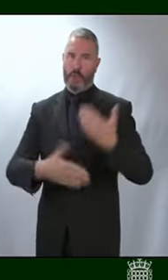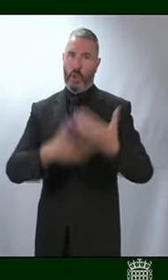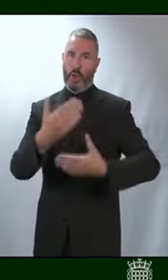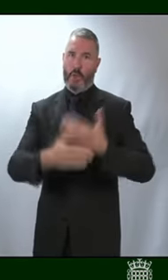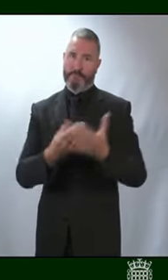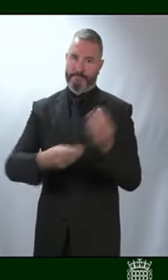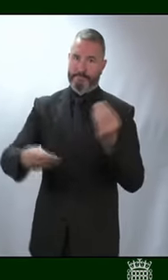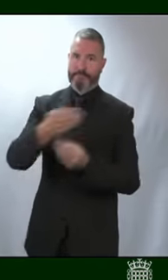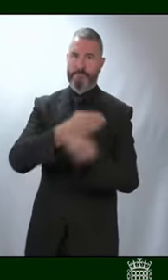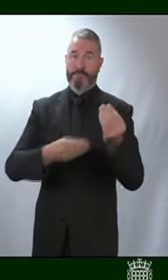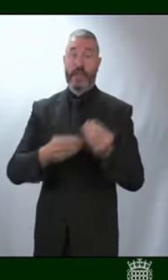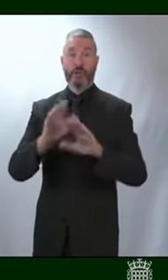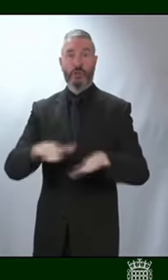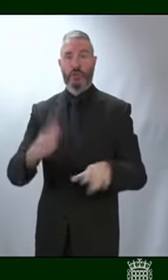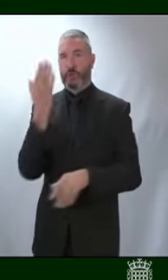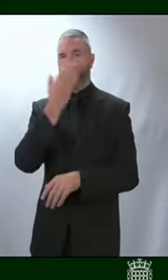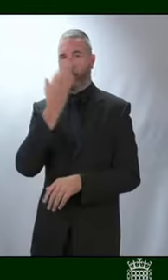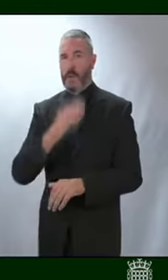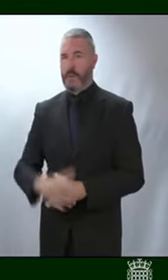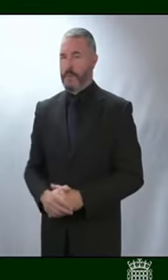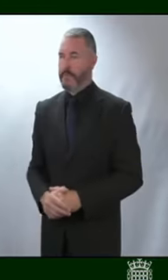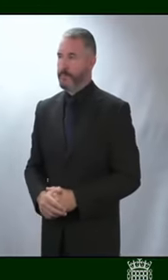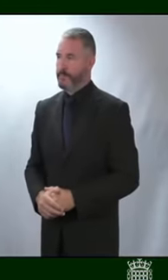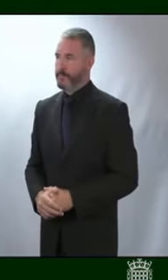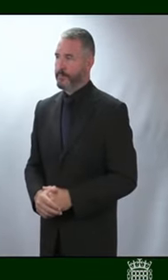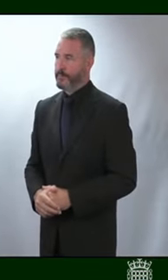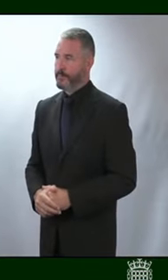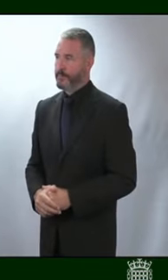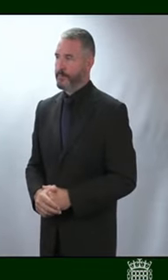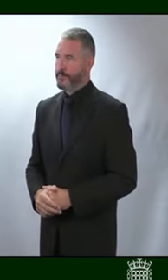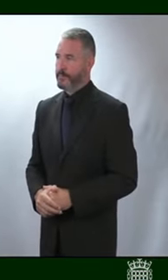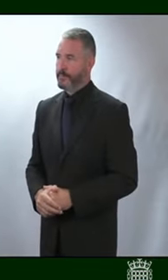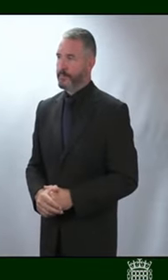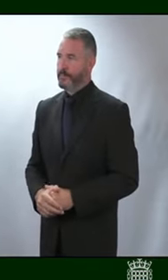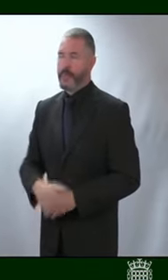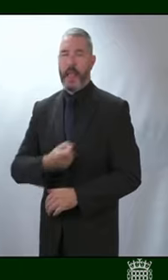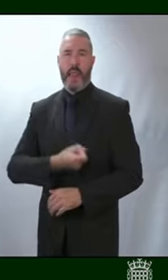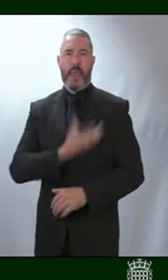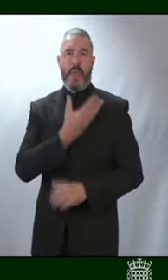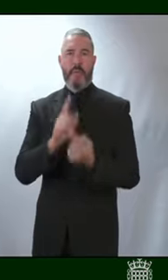keeping pupils in school. We now come to the Leader of the Opposition, Keir Starmer.